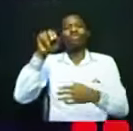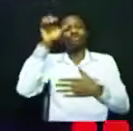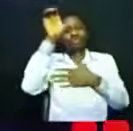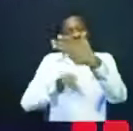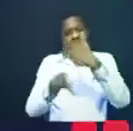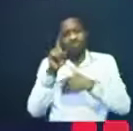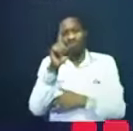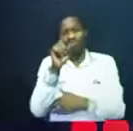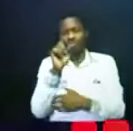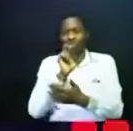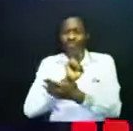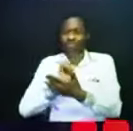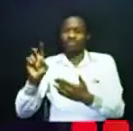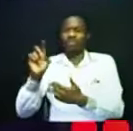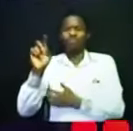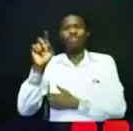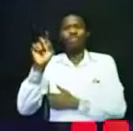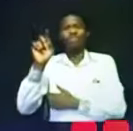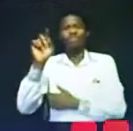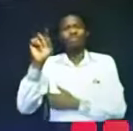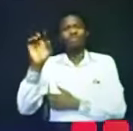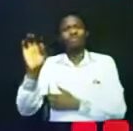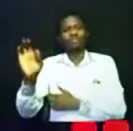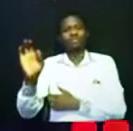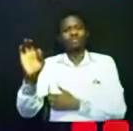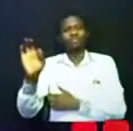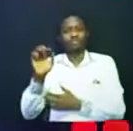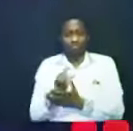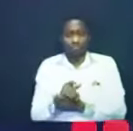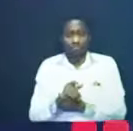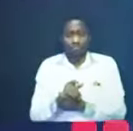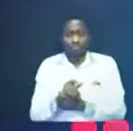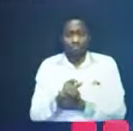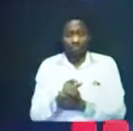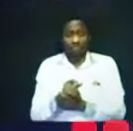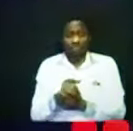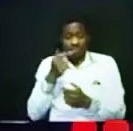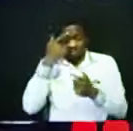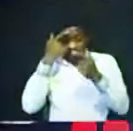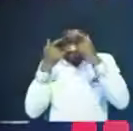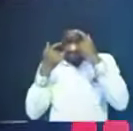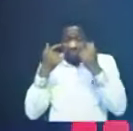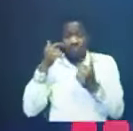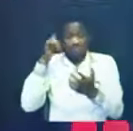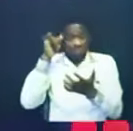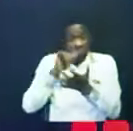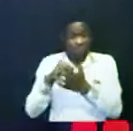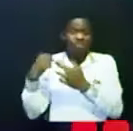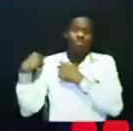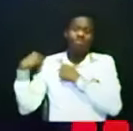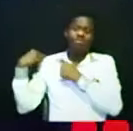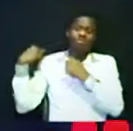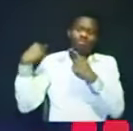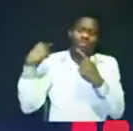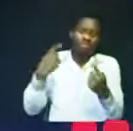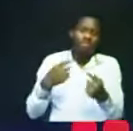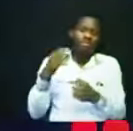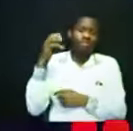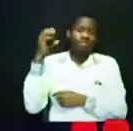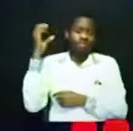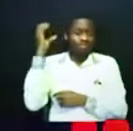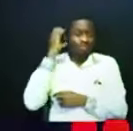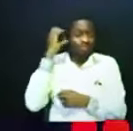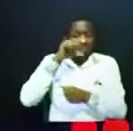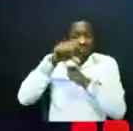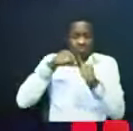For this reason, this is another prayer from the great Paul. Since the day we heard about you, we have not stopped praying